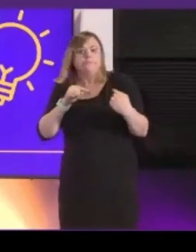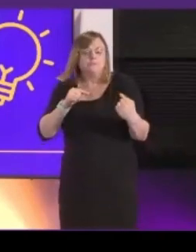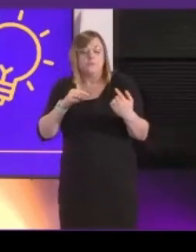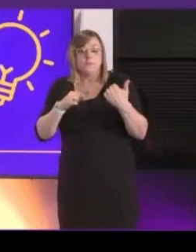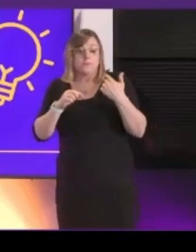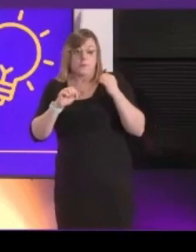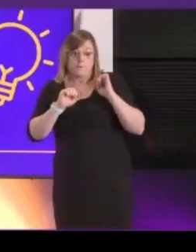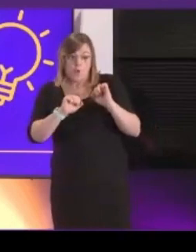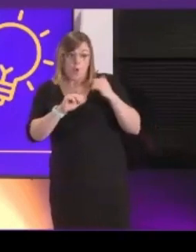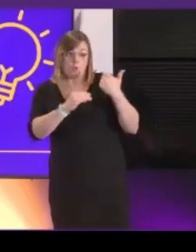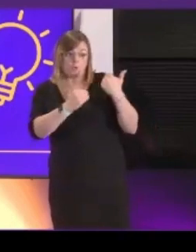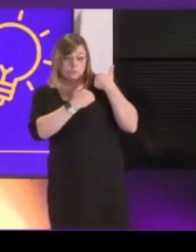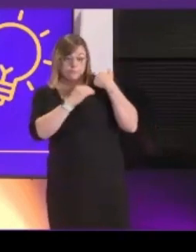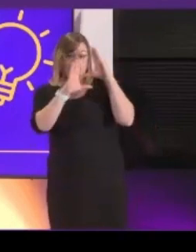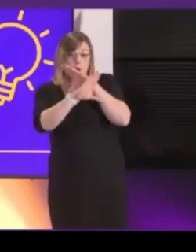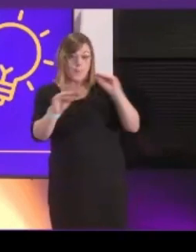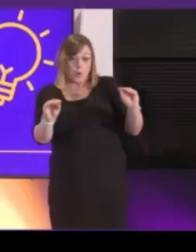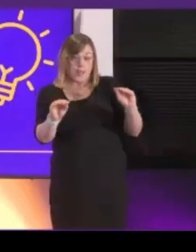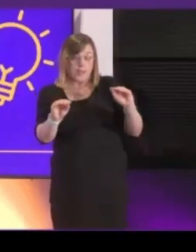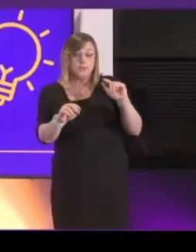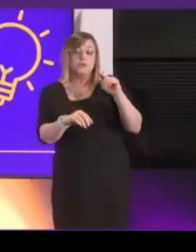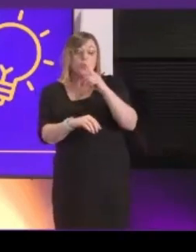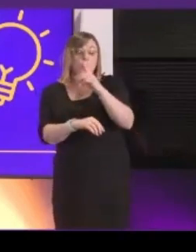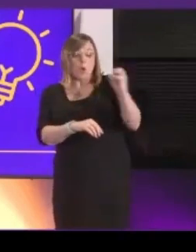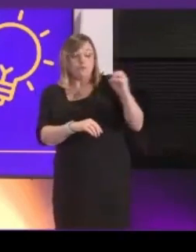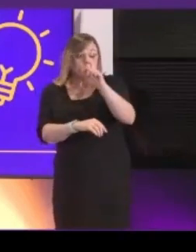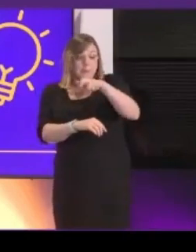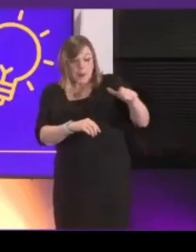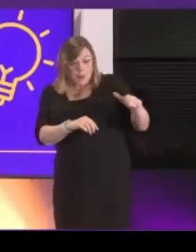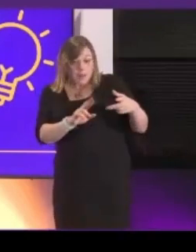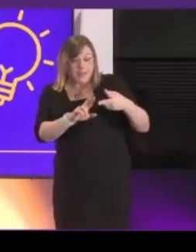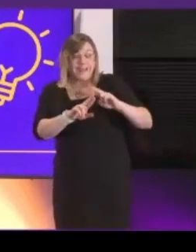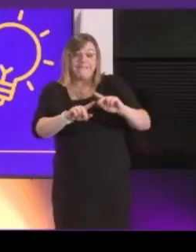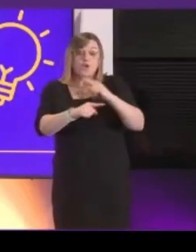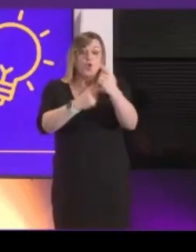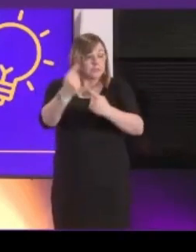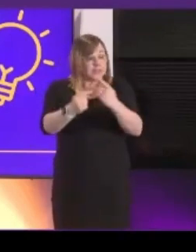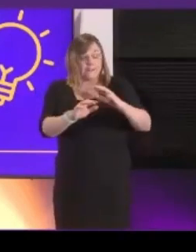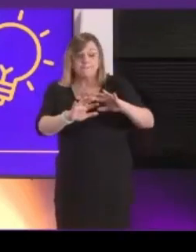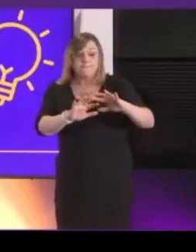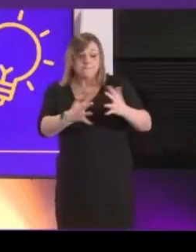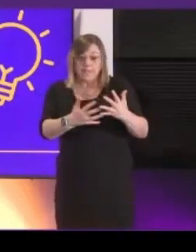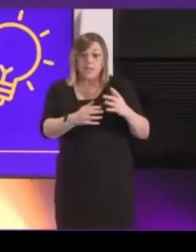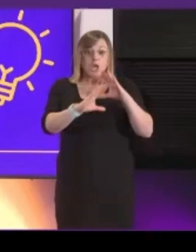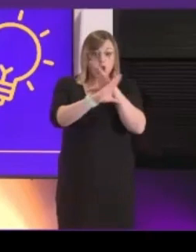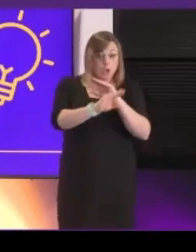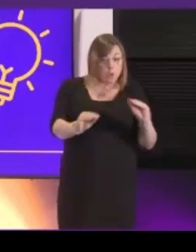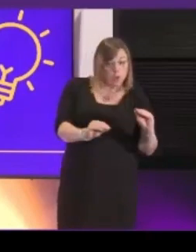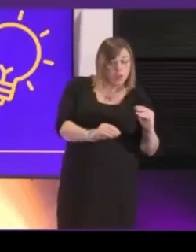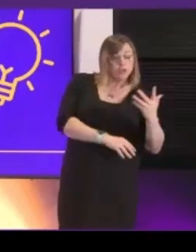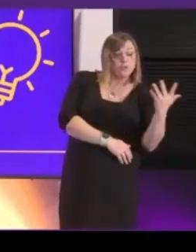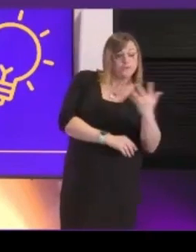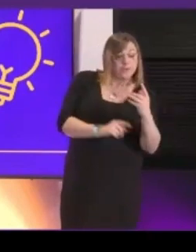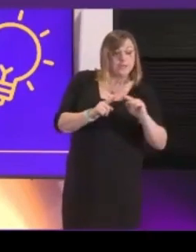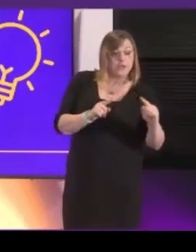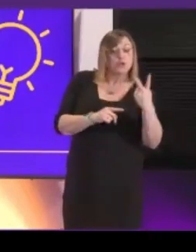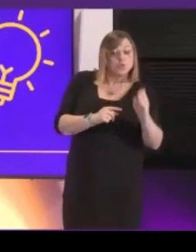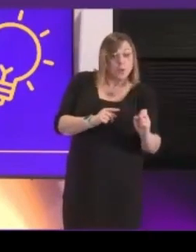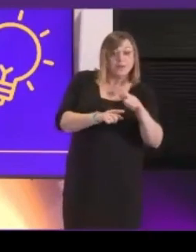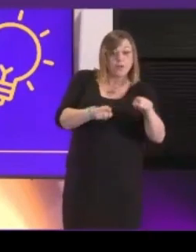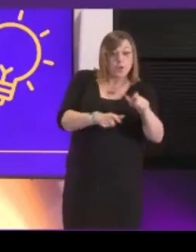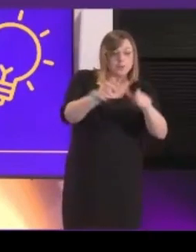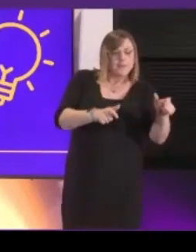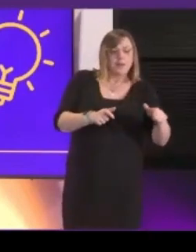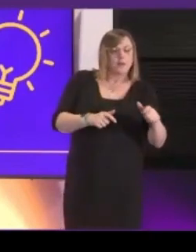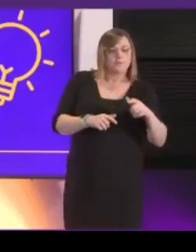your job is to communicate to 100 people. If you haven't communicated to 15 to 20 of those people, you haven't